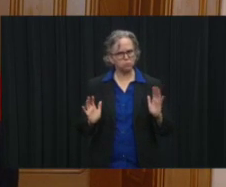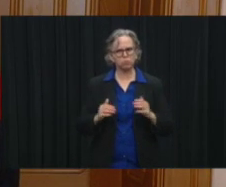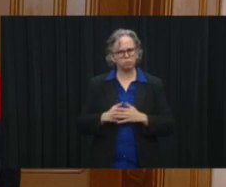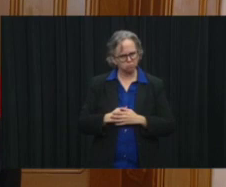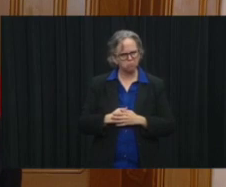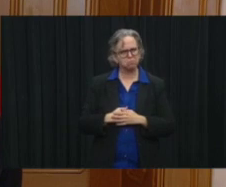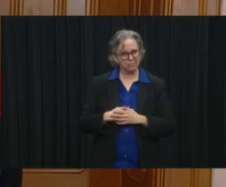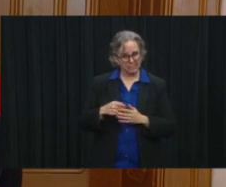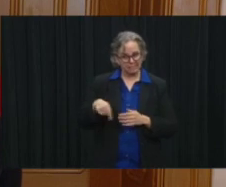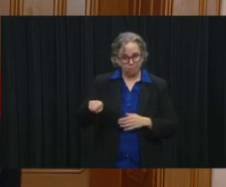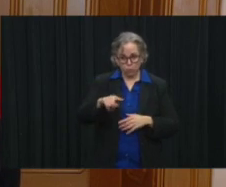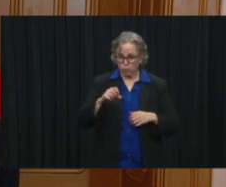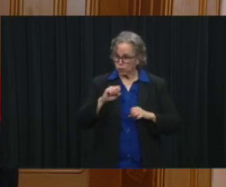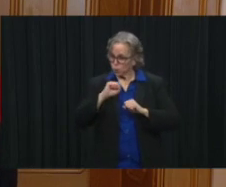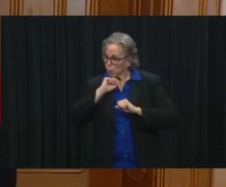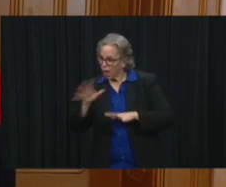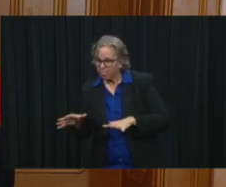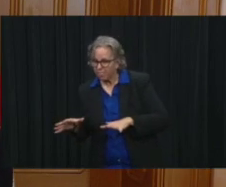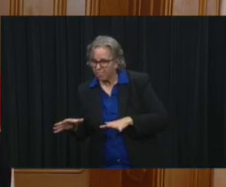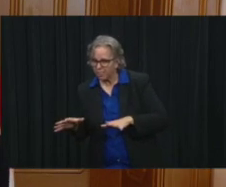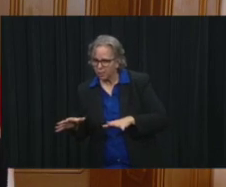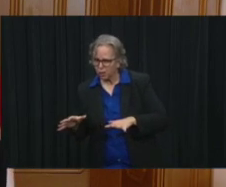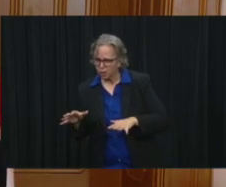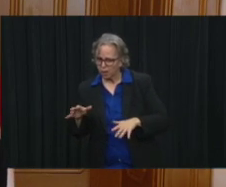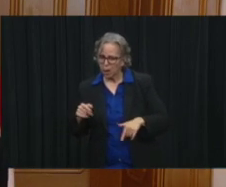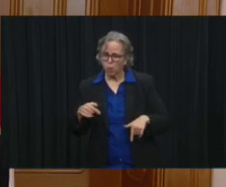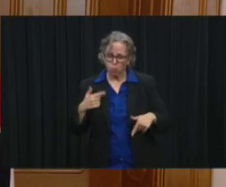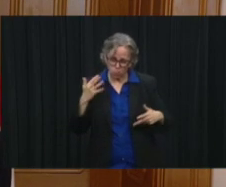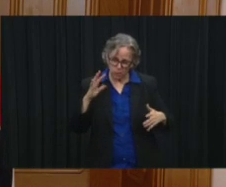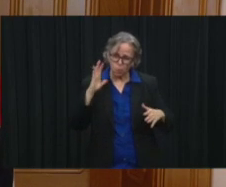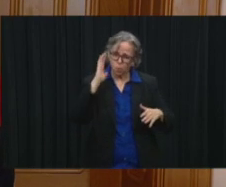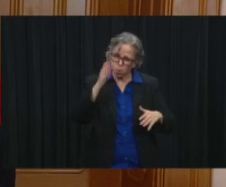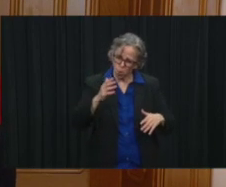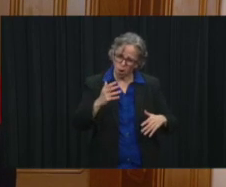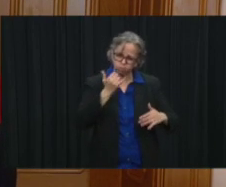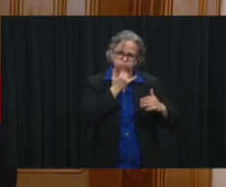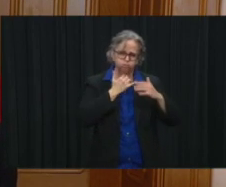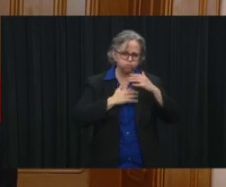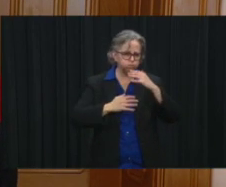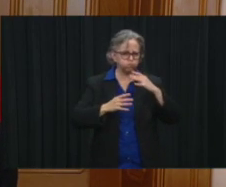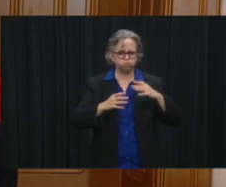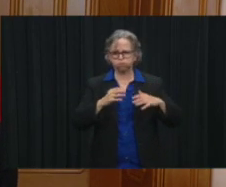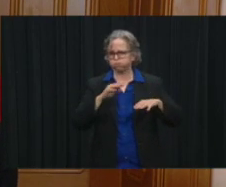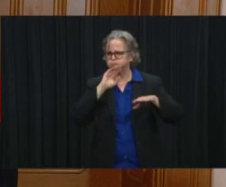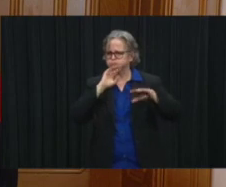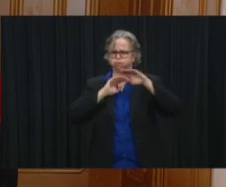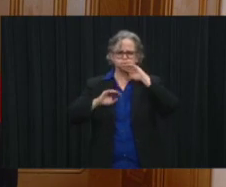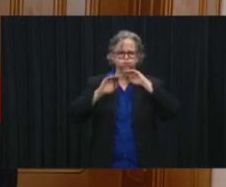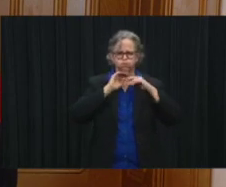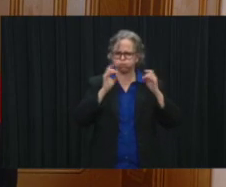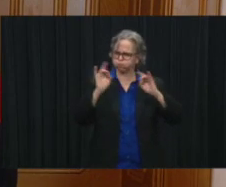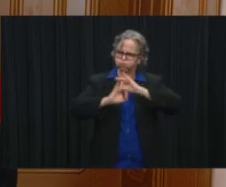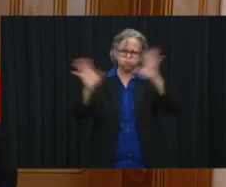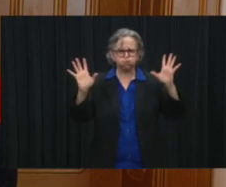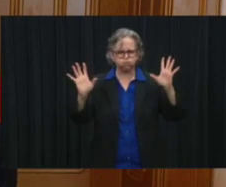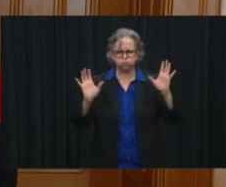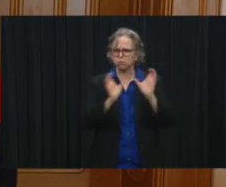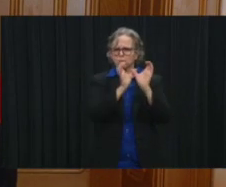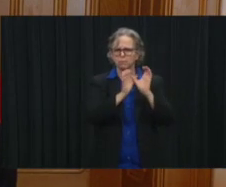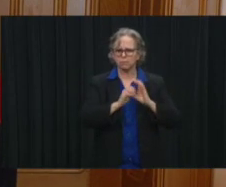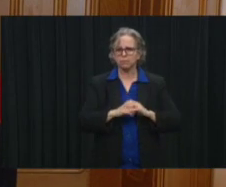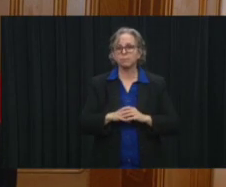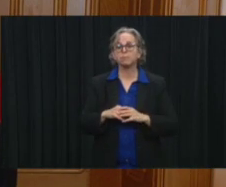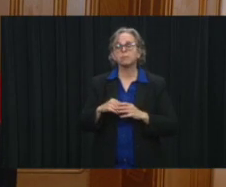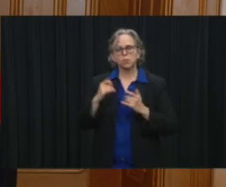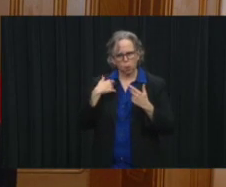There's no question about it. But we also need going forward to be able to give people some data point to be able to understand when it's safe to send their kids